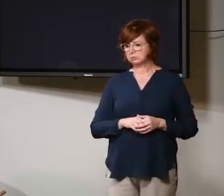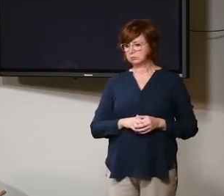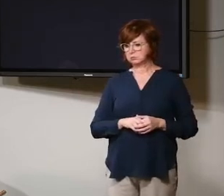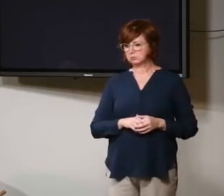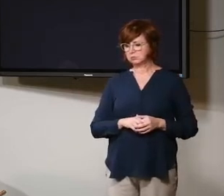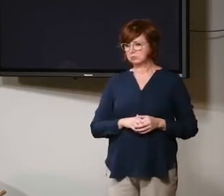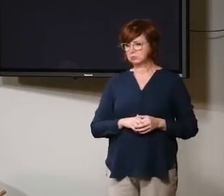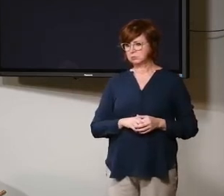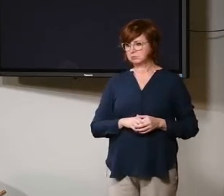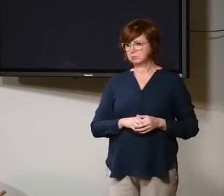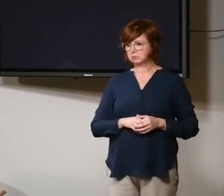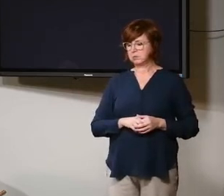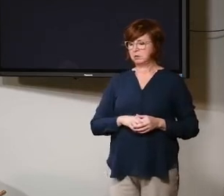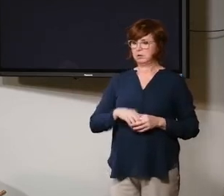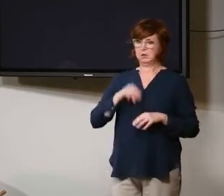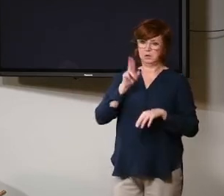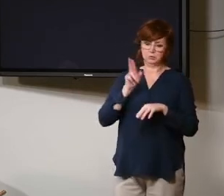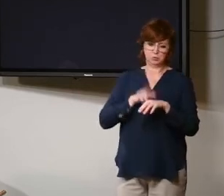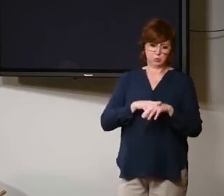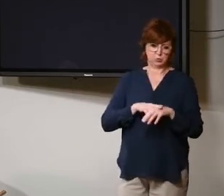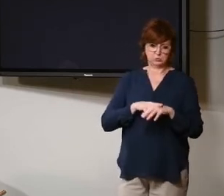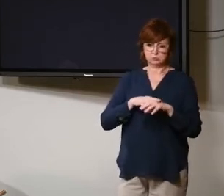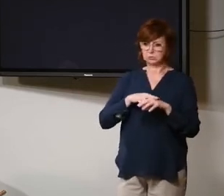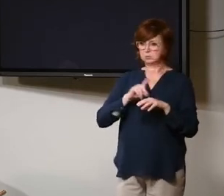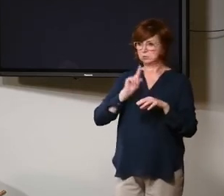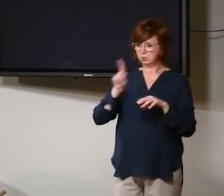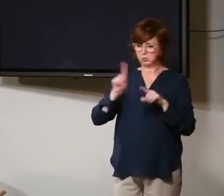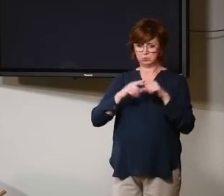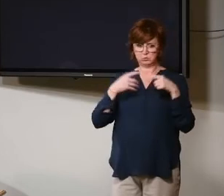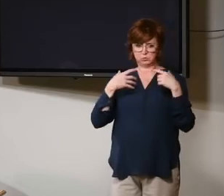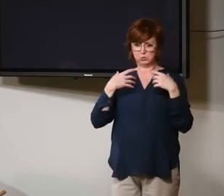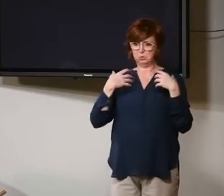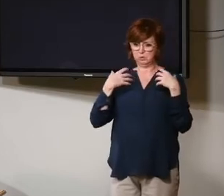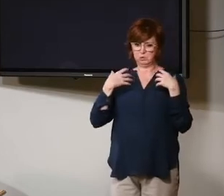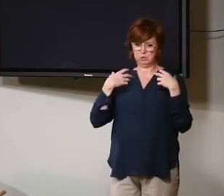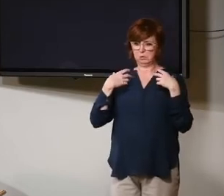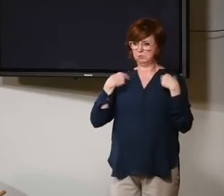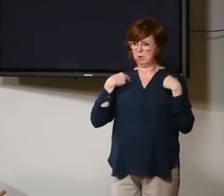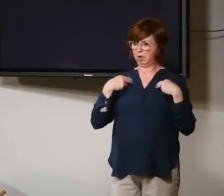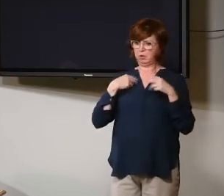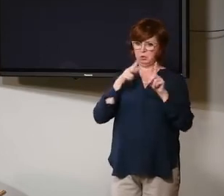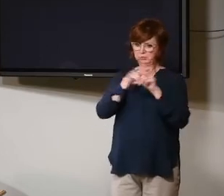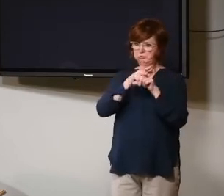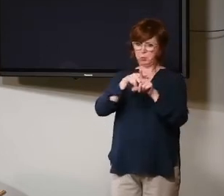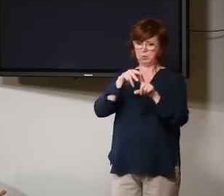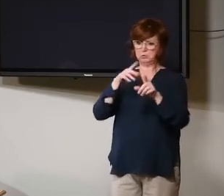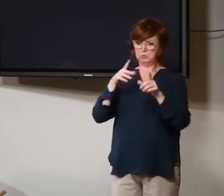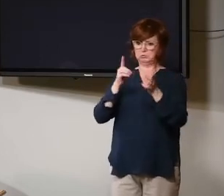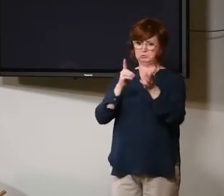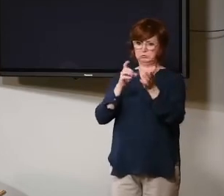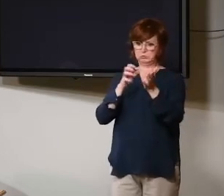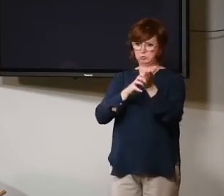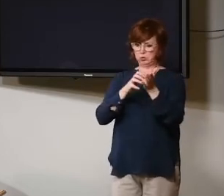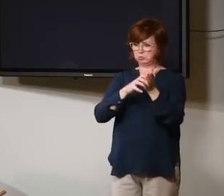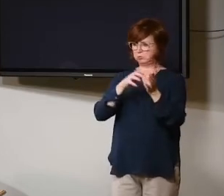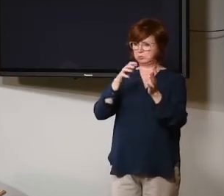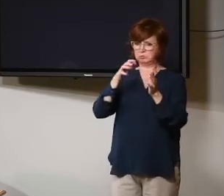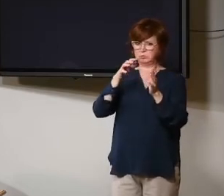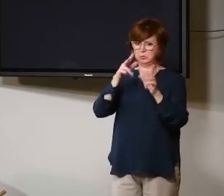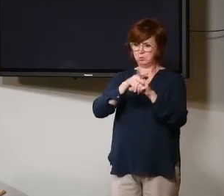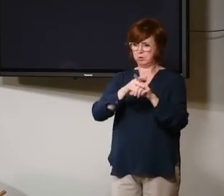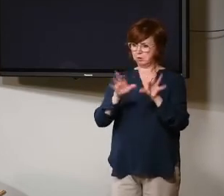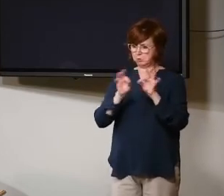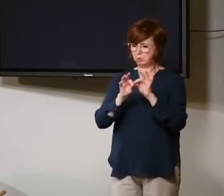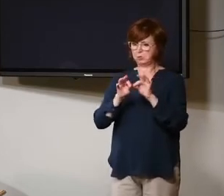visit, but just more attention to spacing out the appointments, no crowding in the waiting area, hand hygiene.